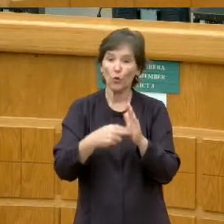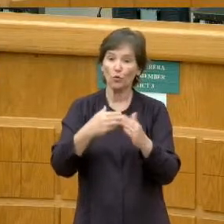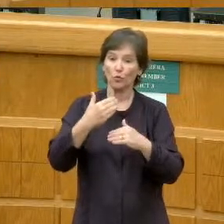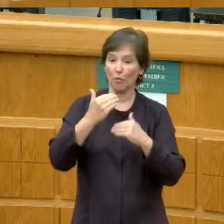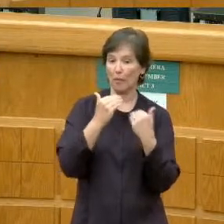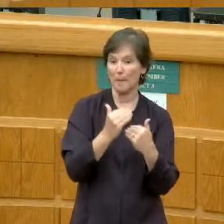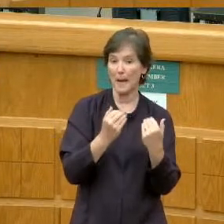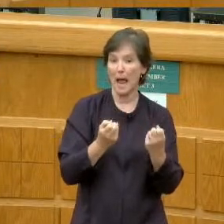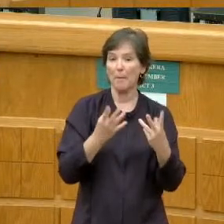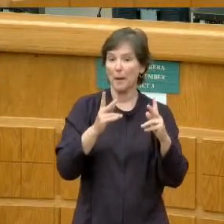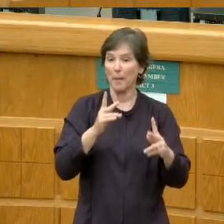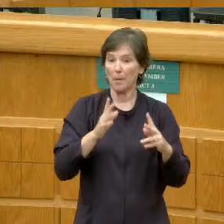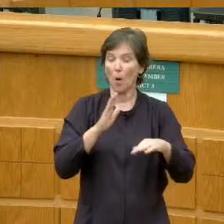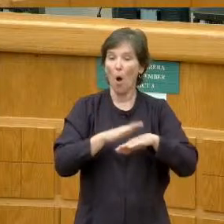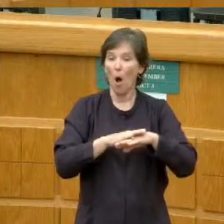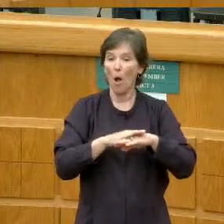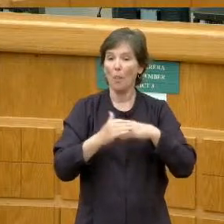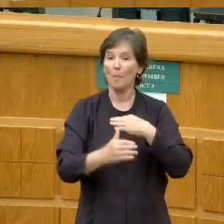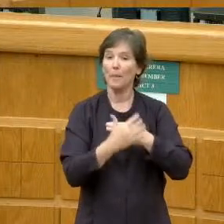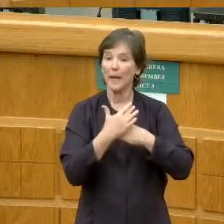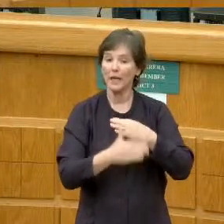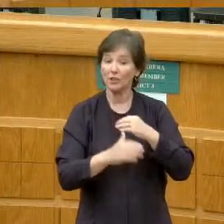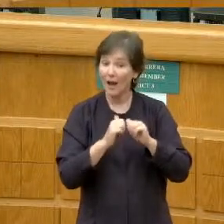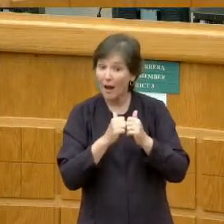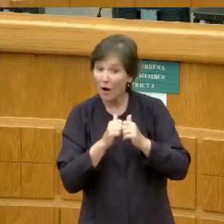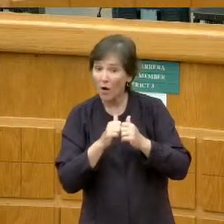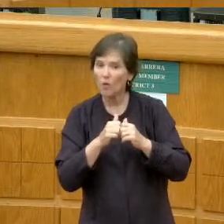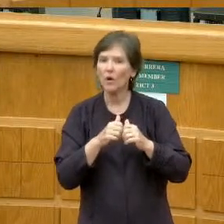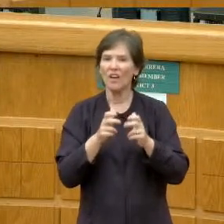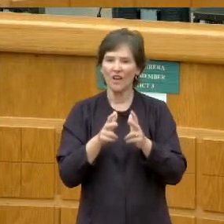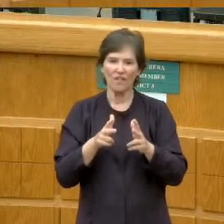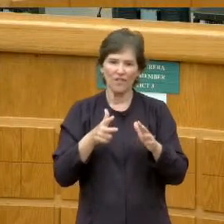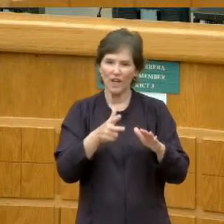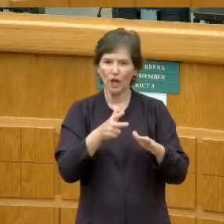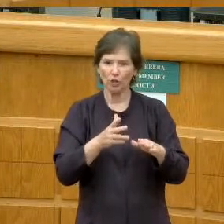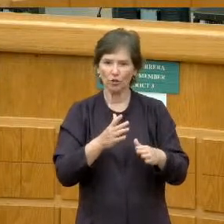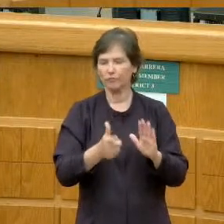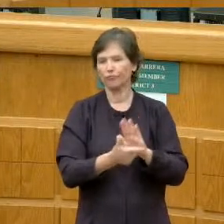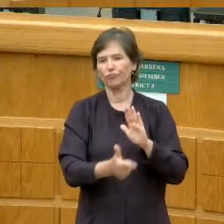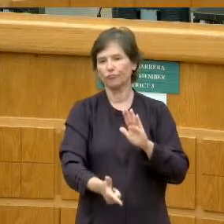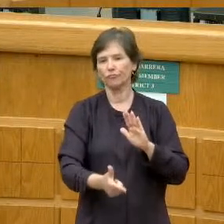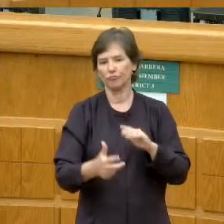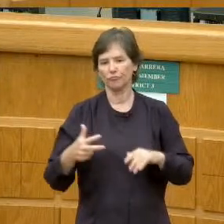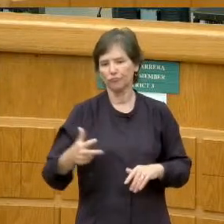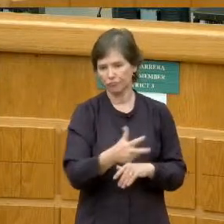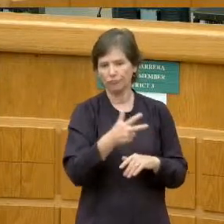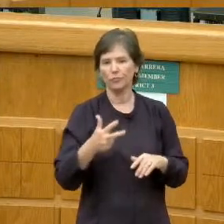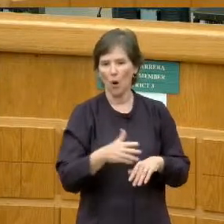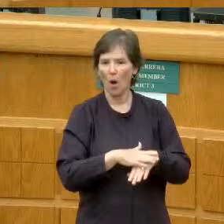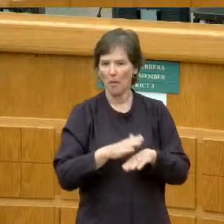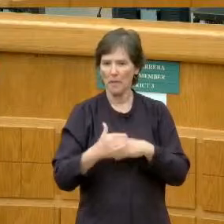mistake, I'm not preventing you from going to the beach. It is your water. It is your